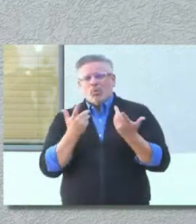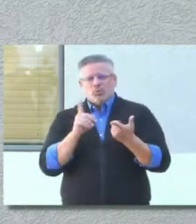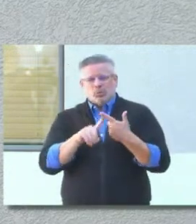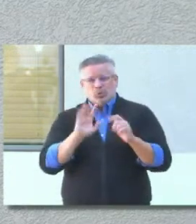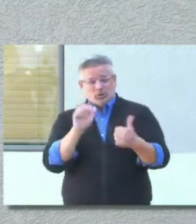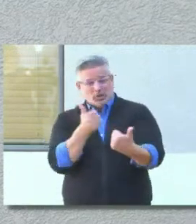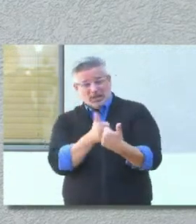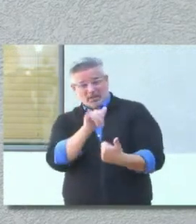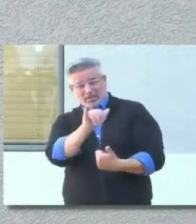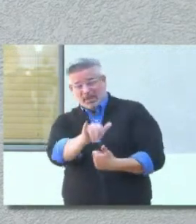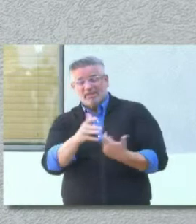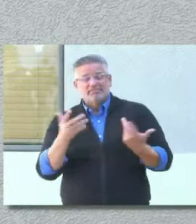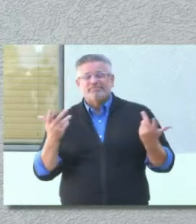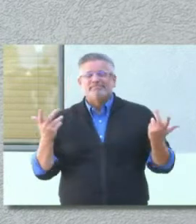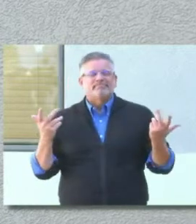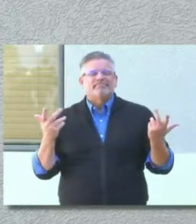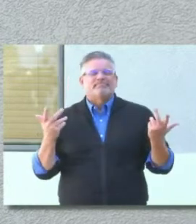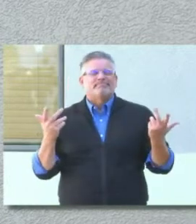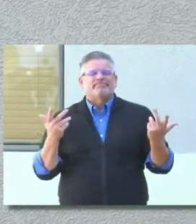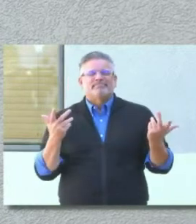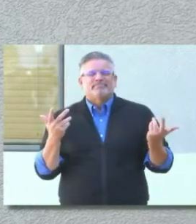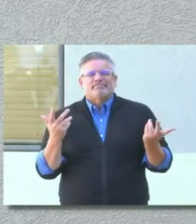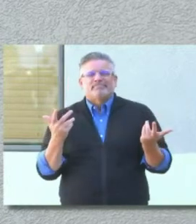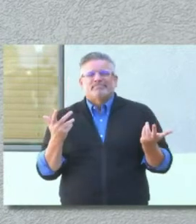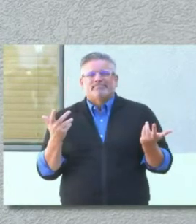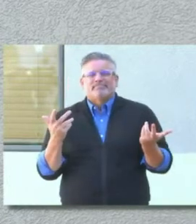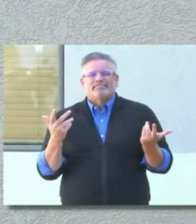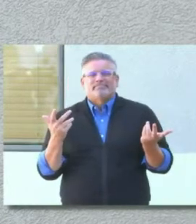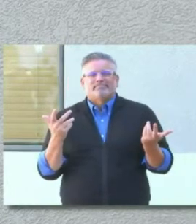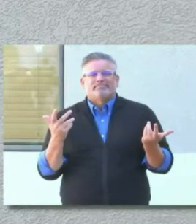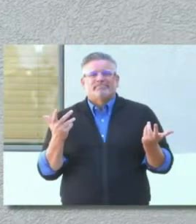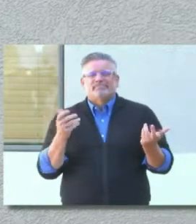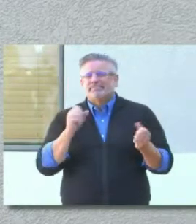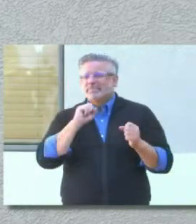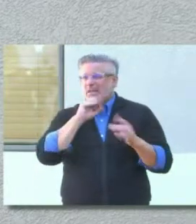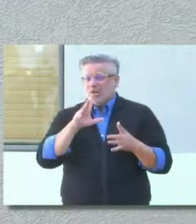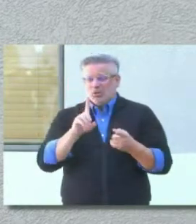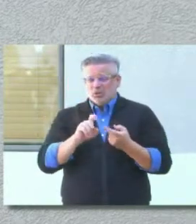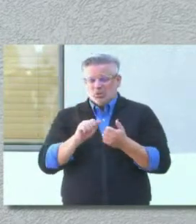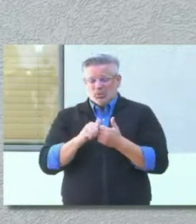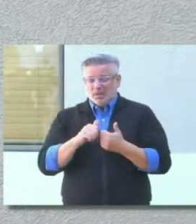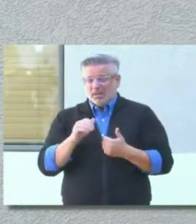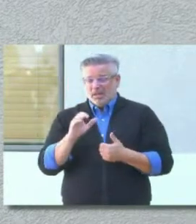And that's nothing to do with the governor's